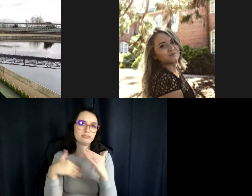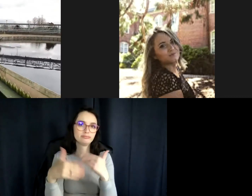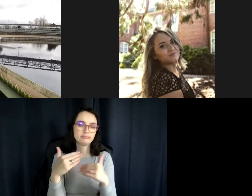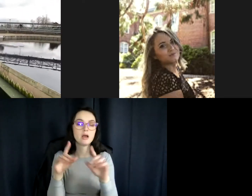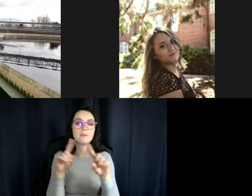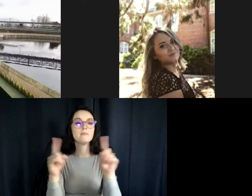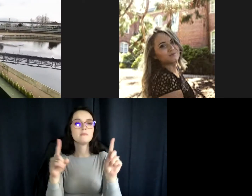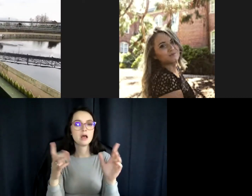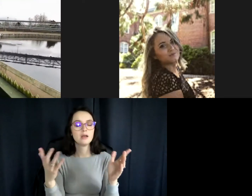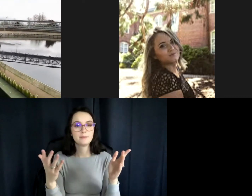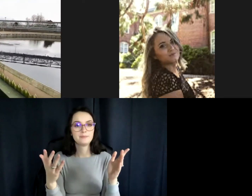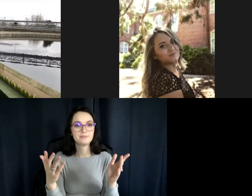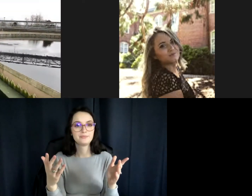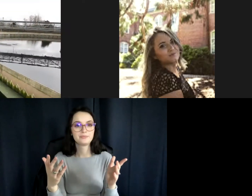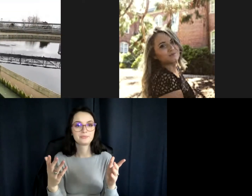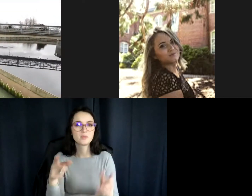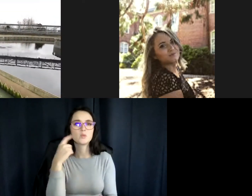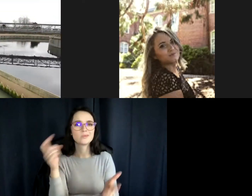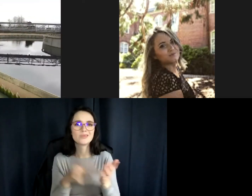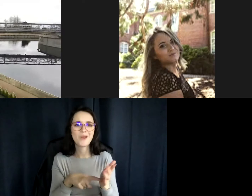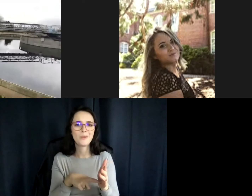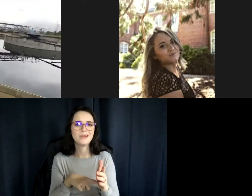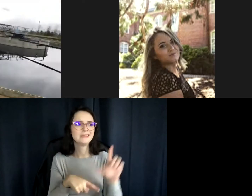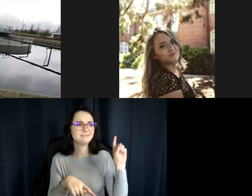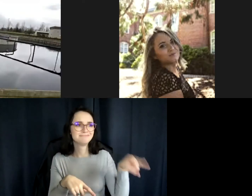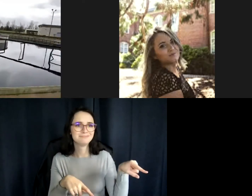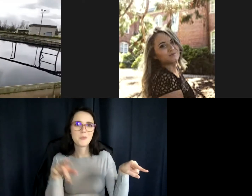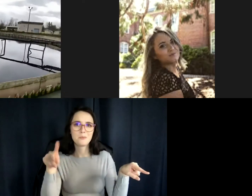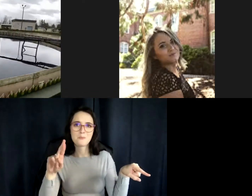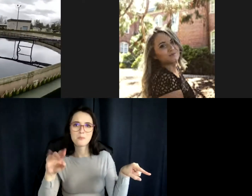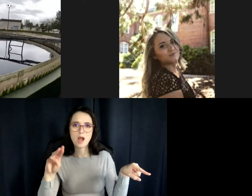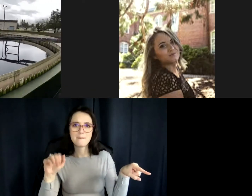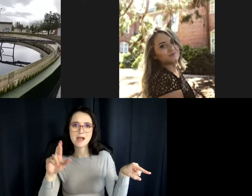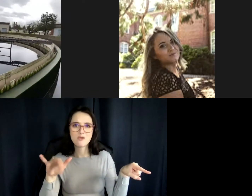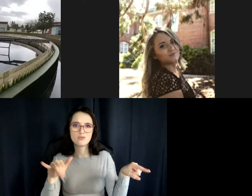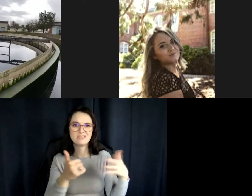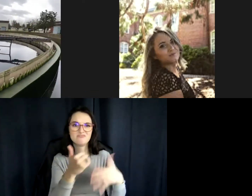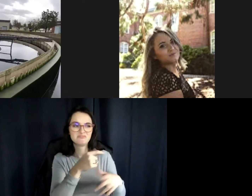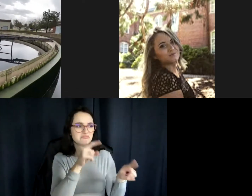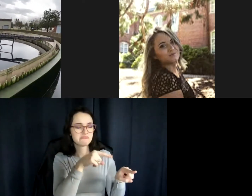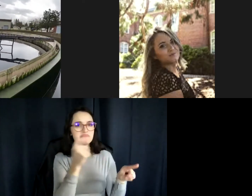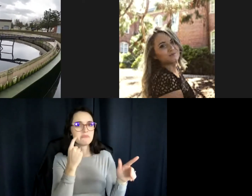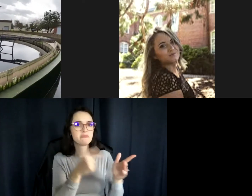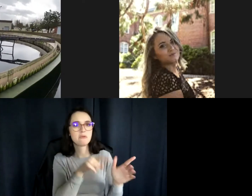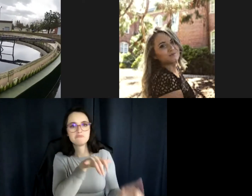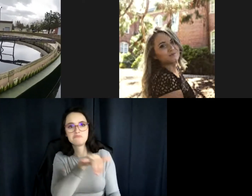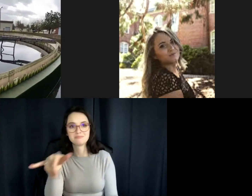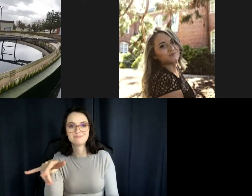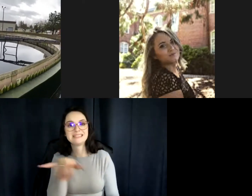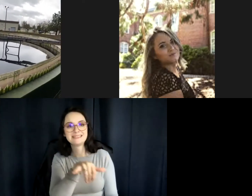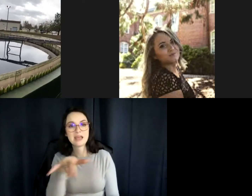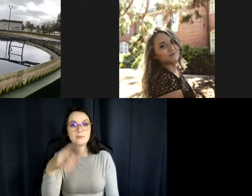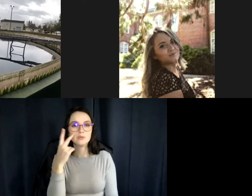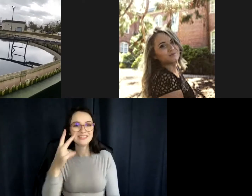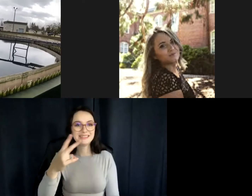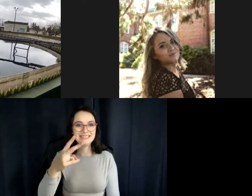not beachy. So now we're headed to the secondary Secondary. clarifiers, Okay. which is the second and last step